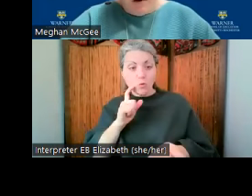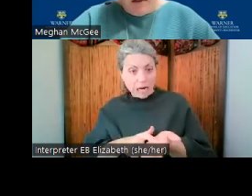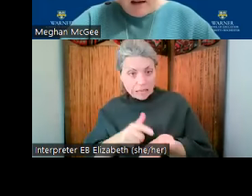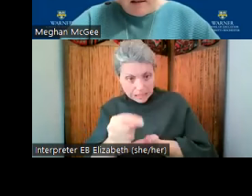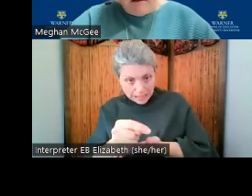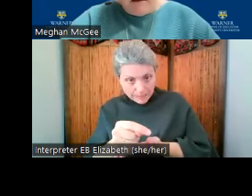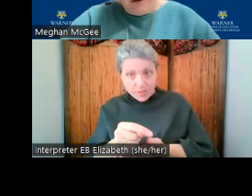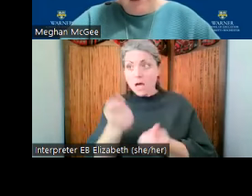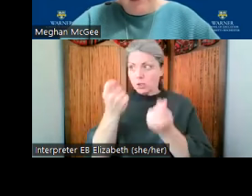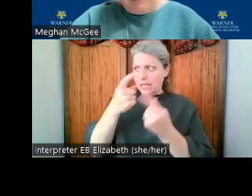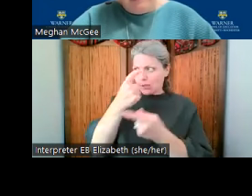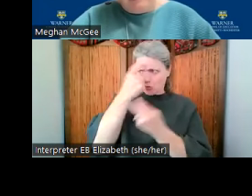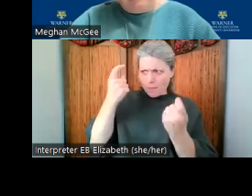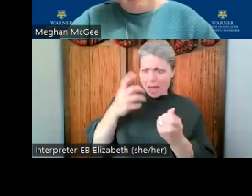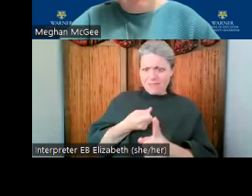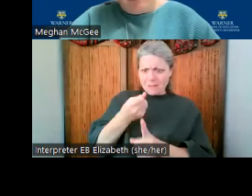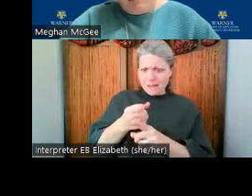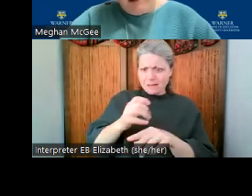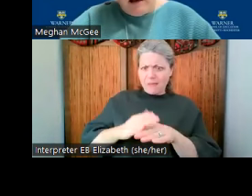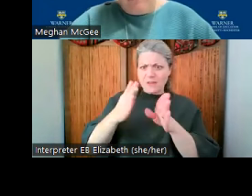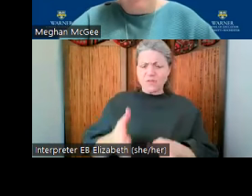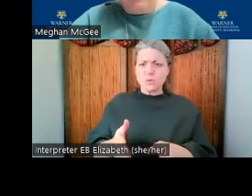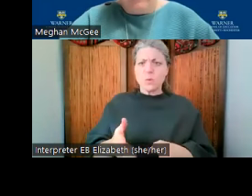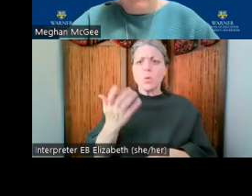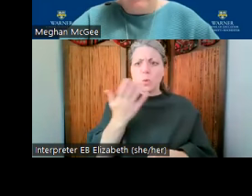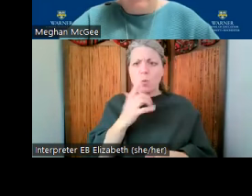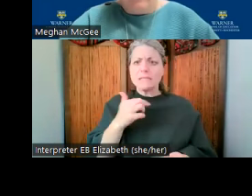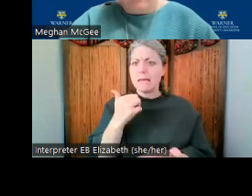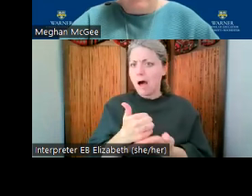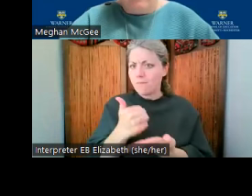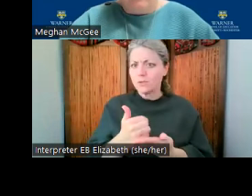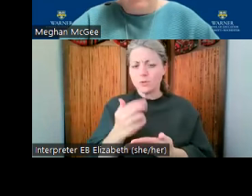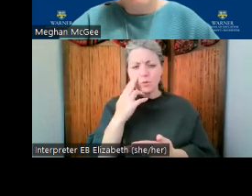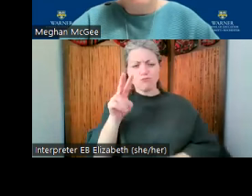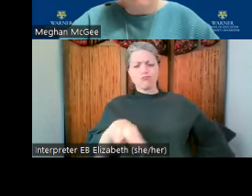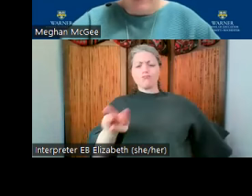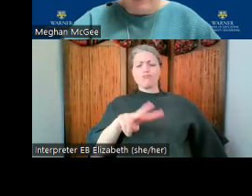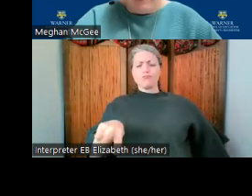impact for that individual is incredibly helpful in